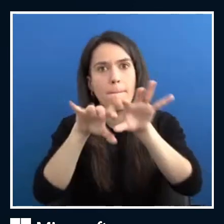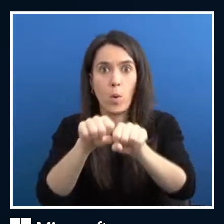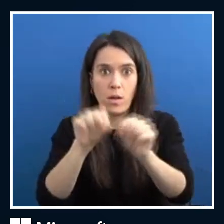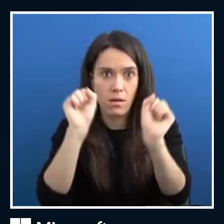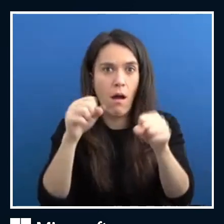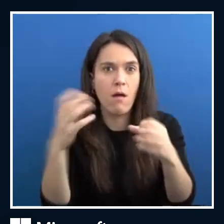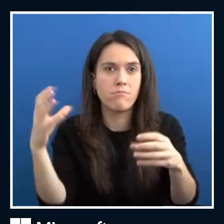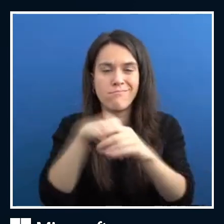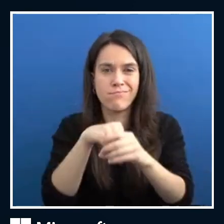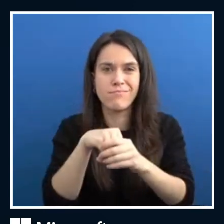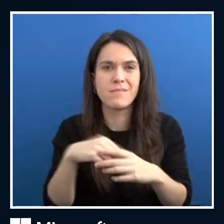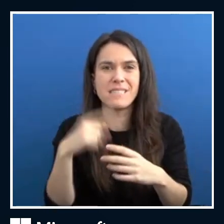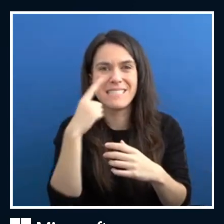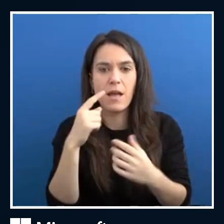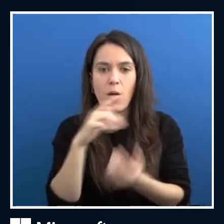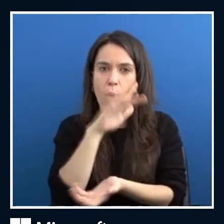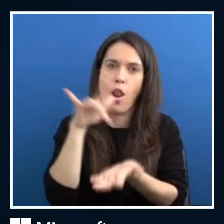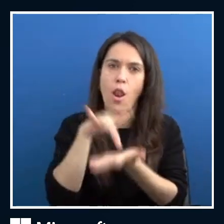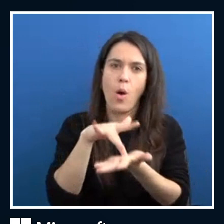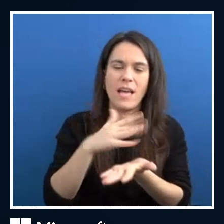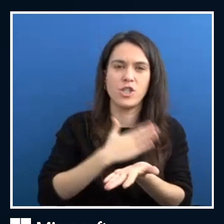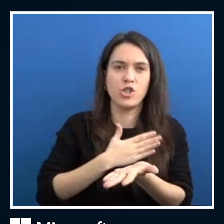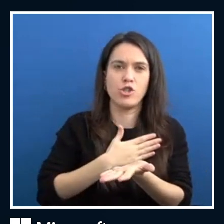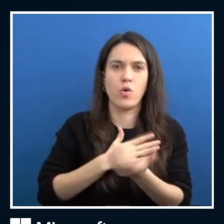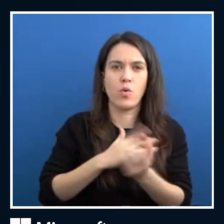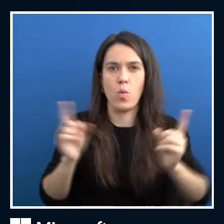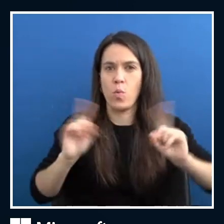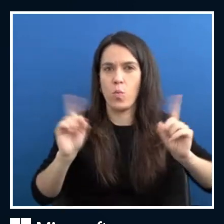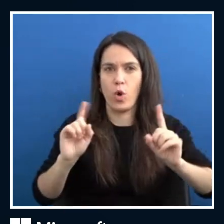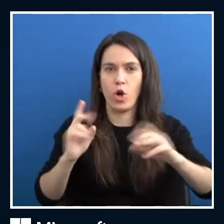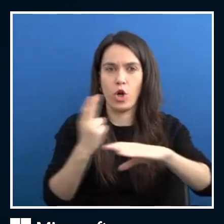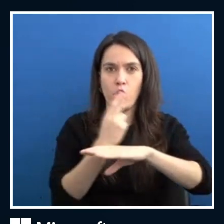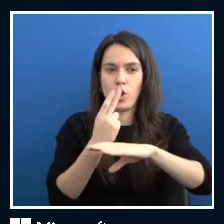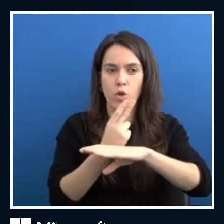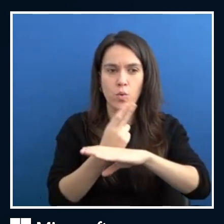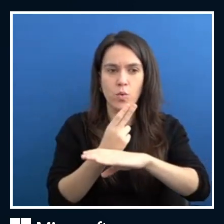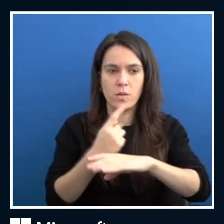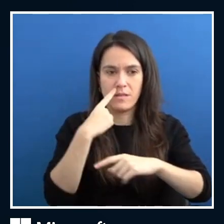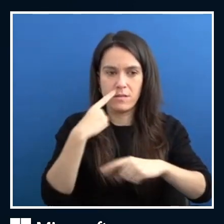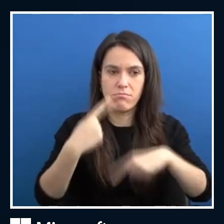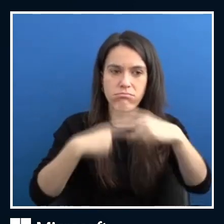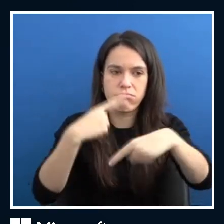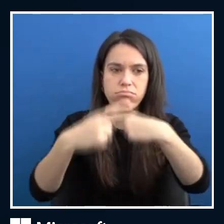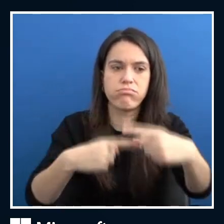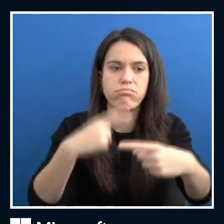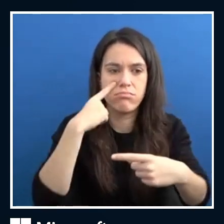your location of the user, it could already filter out specific